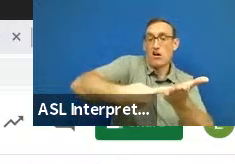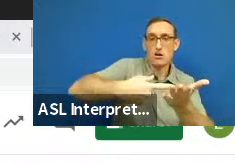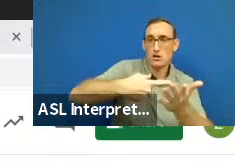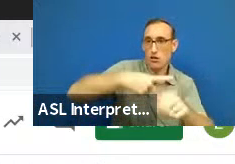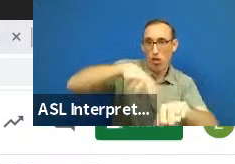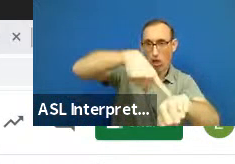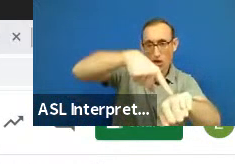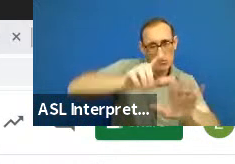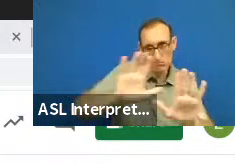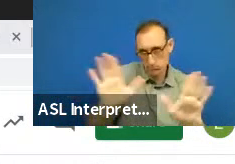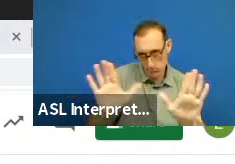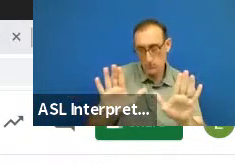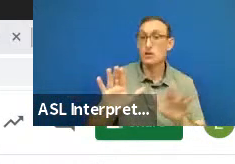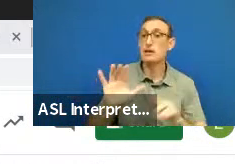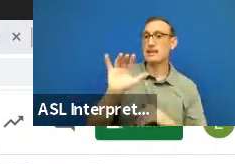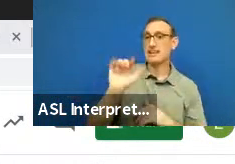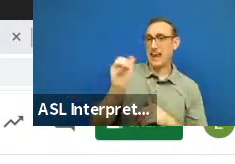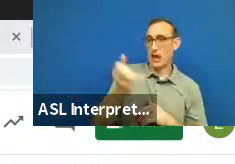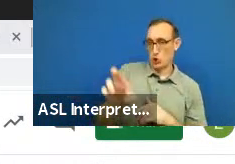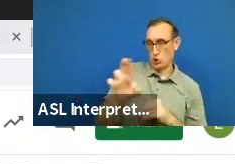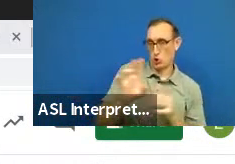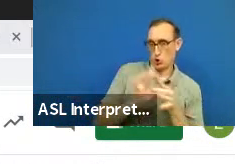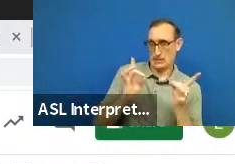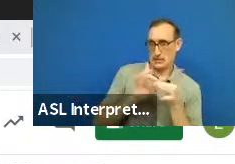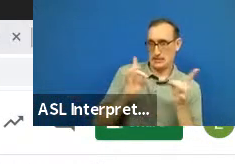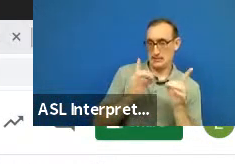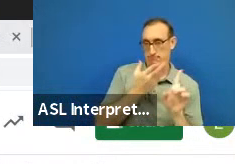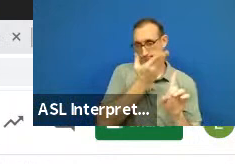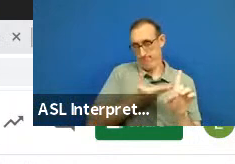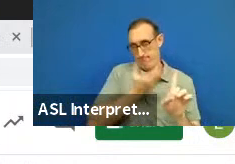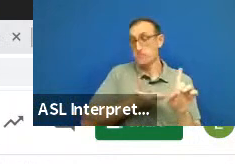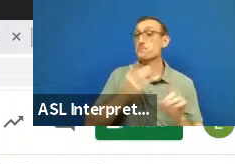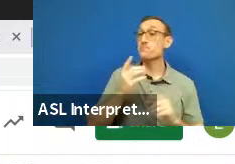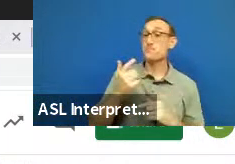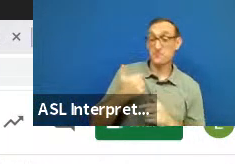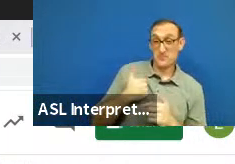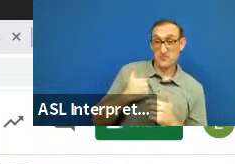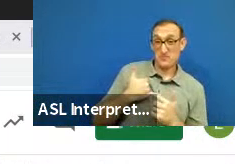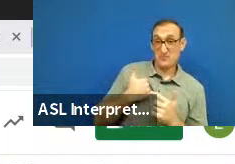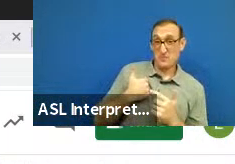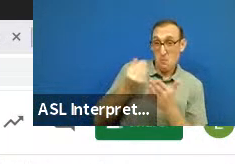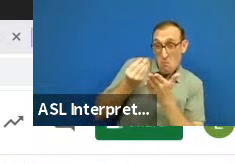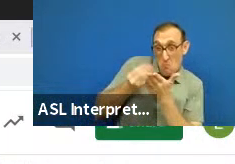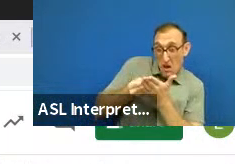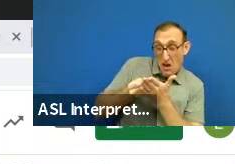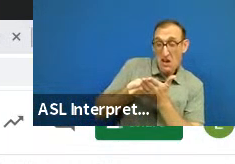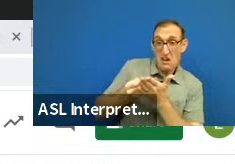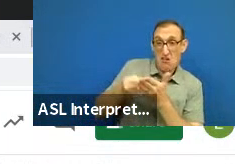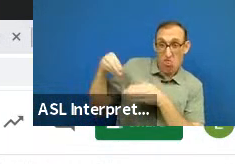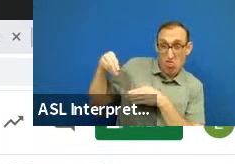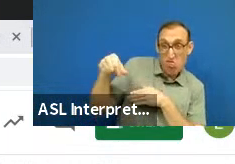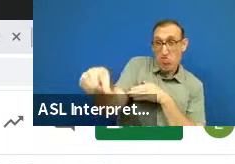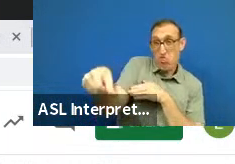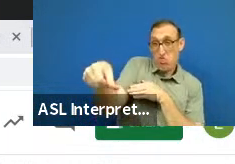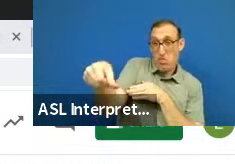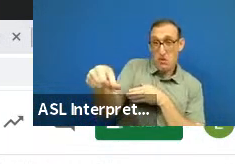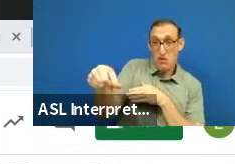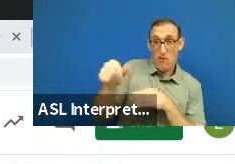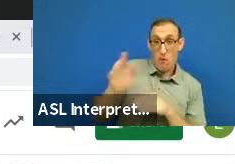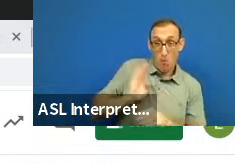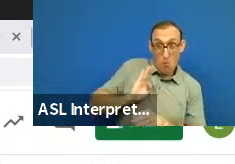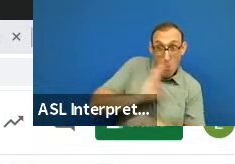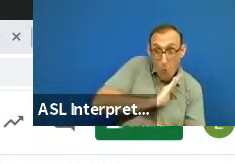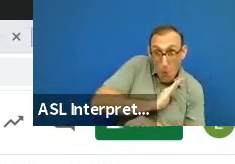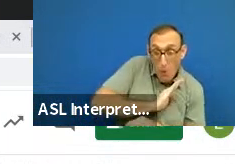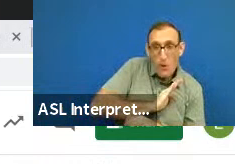going to say, I hate to see money spent on the board. This is hard fought money we need to be spending on